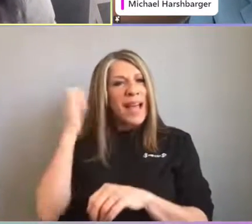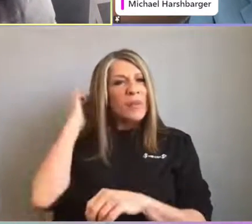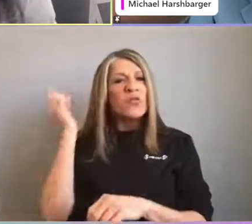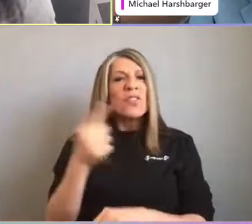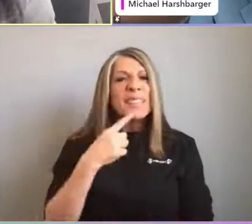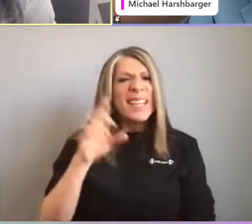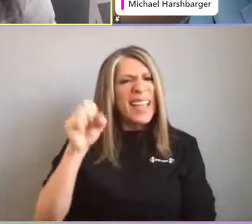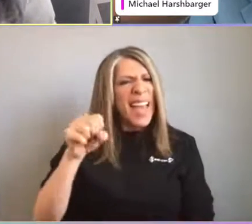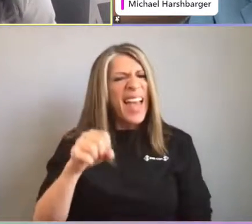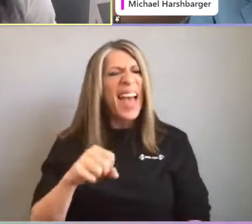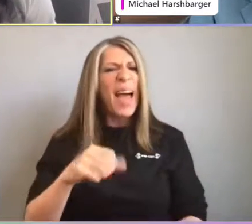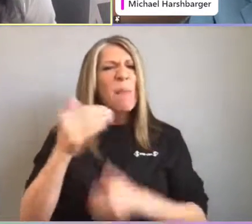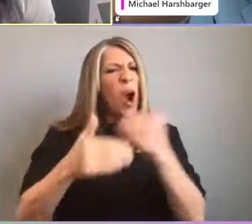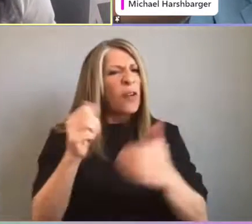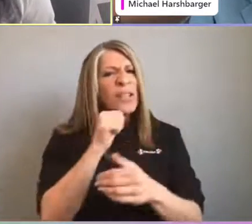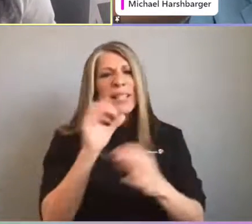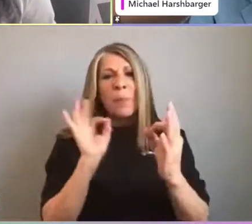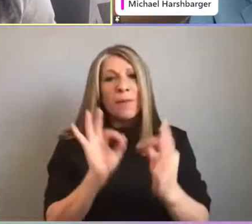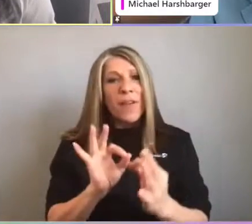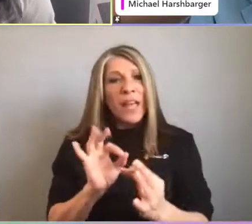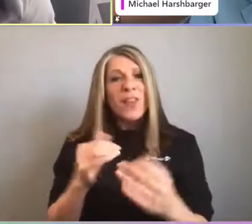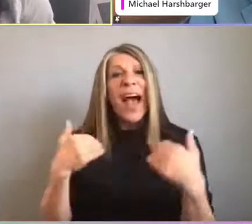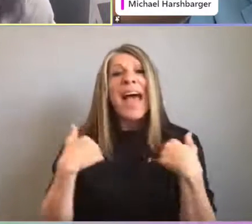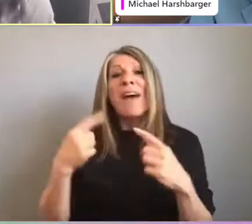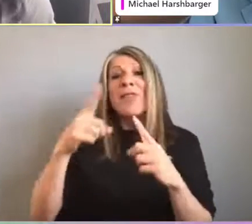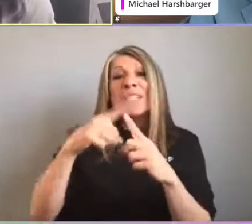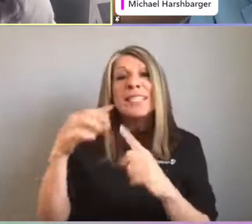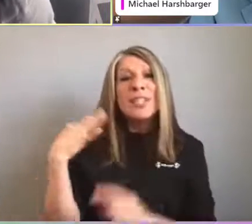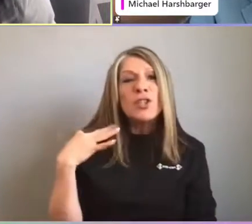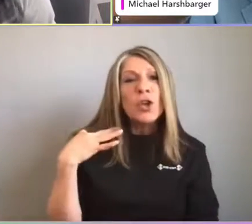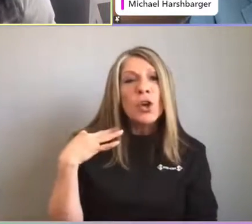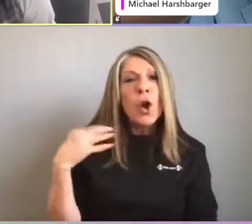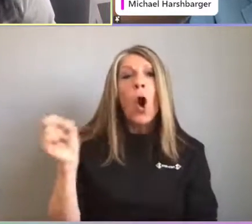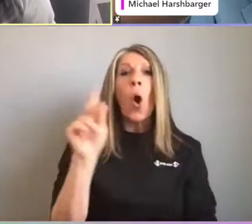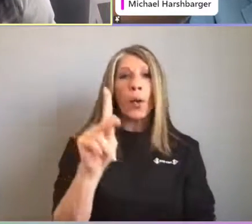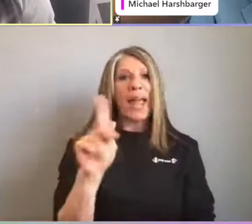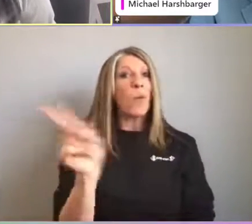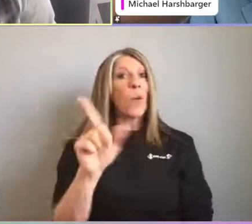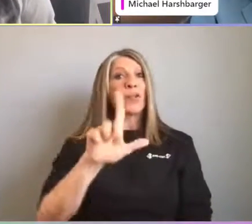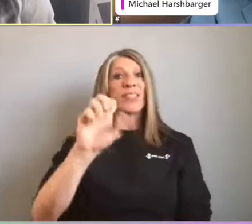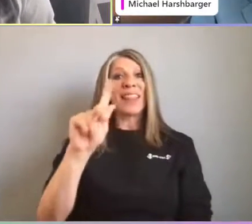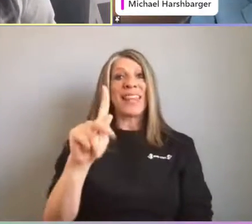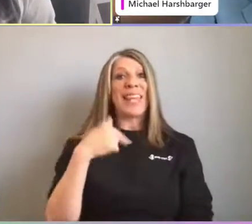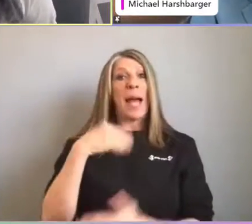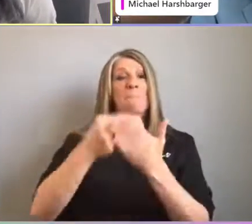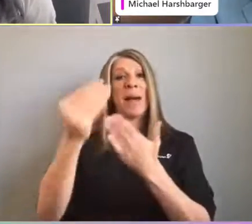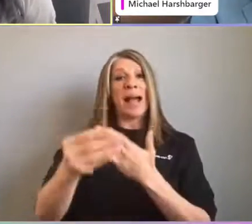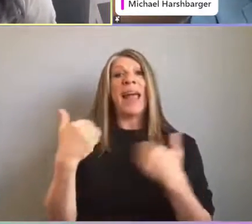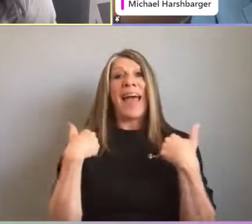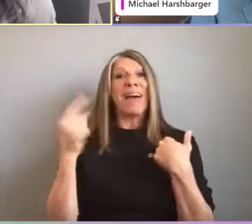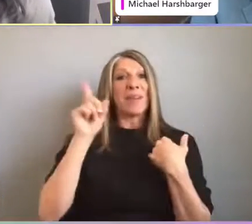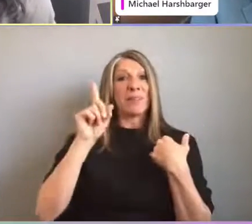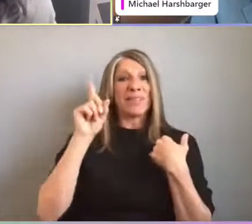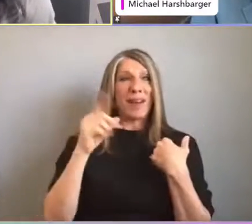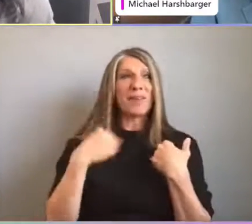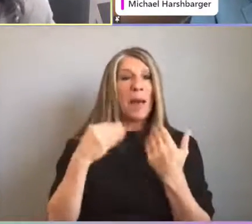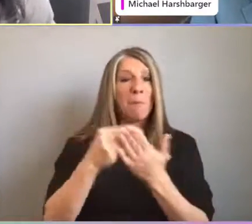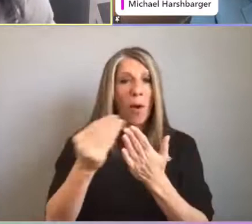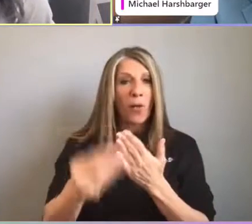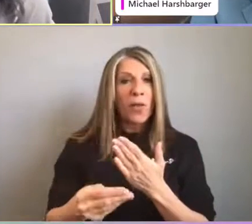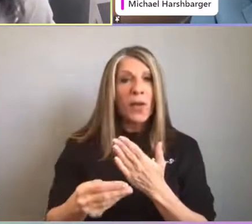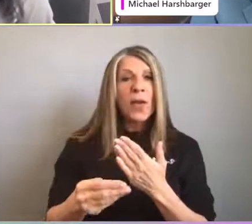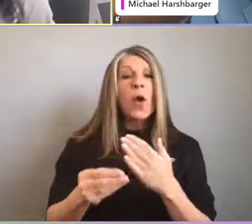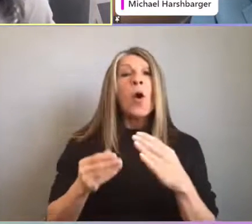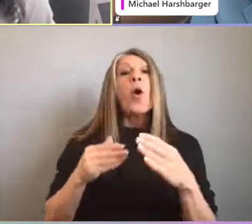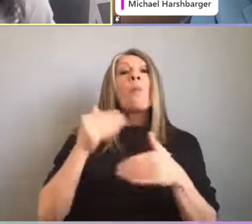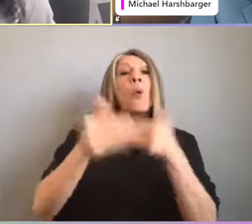like, yeah, progress over perfection. I have the t-shirt. And I said, okay, where's the link? I'm buying that. And I do actually, I have it upstairs, and it's progress